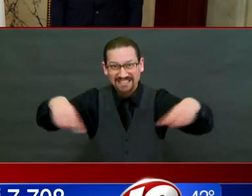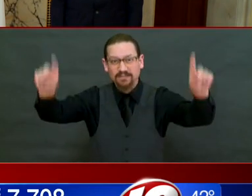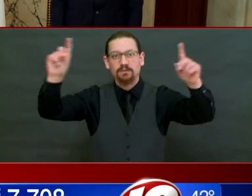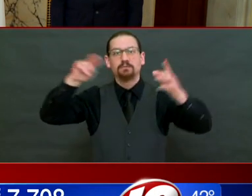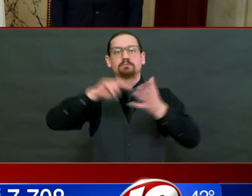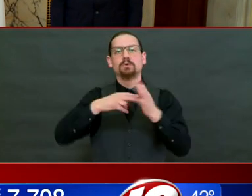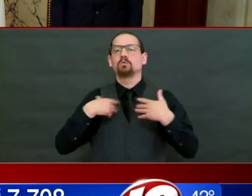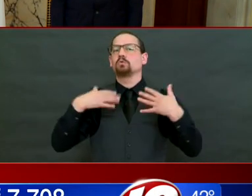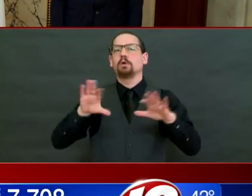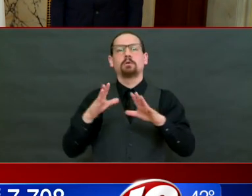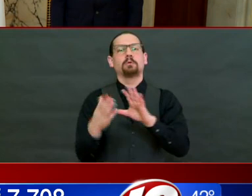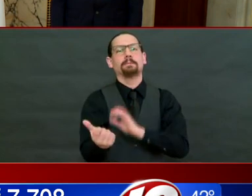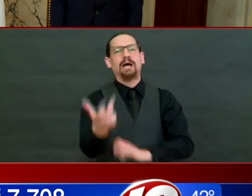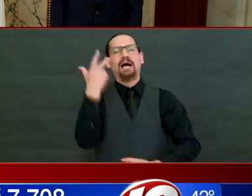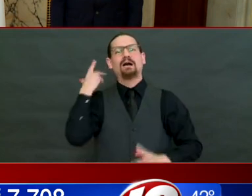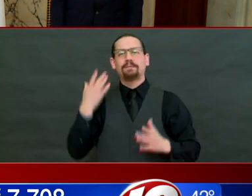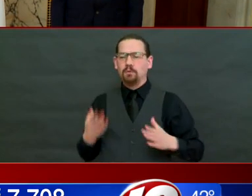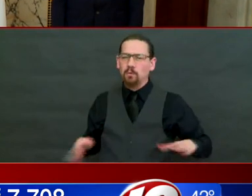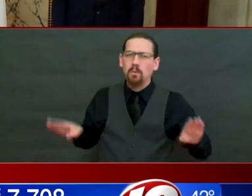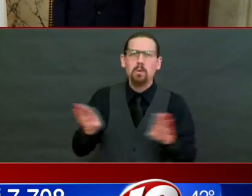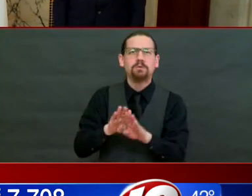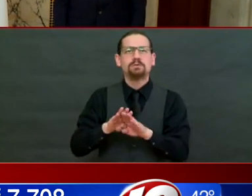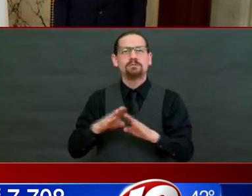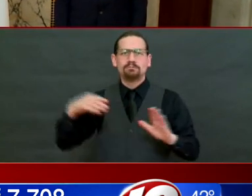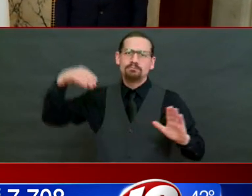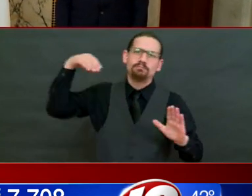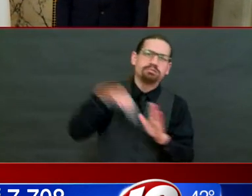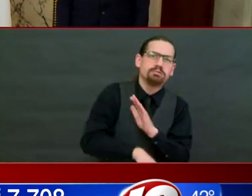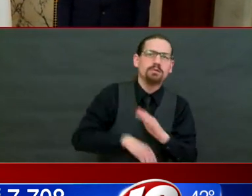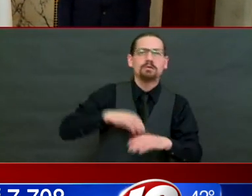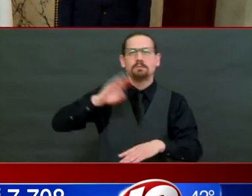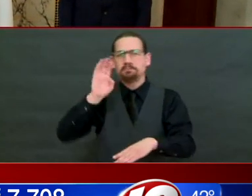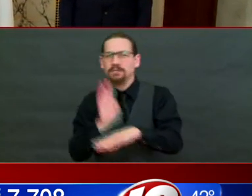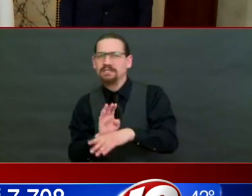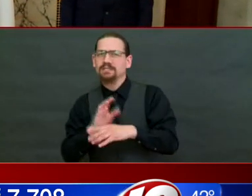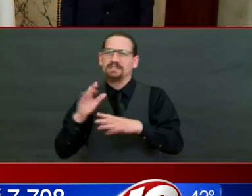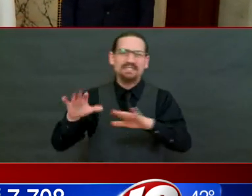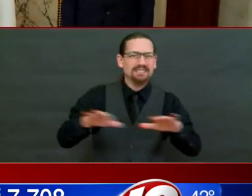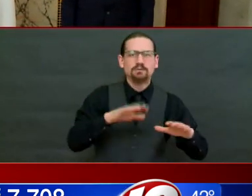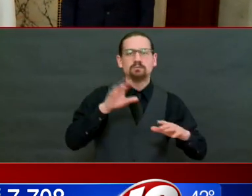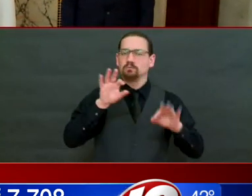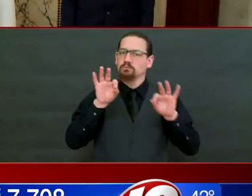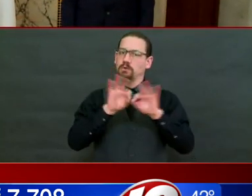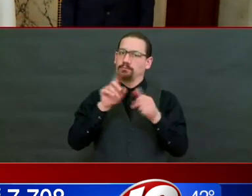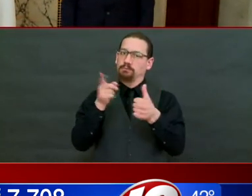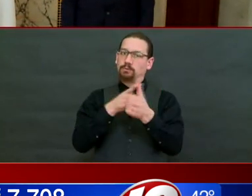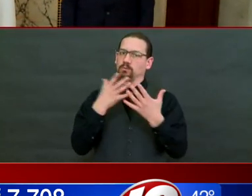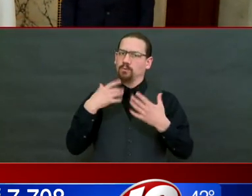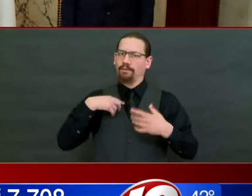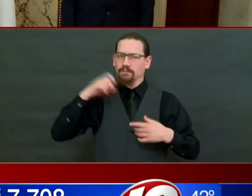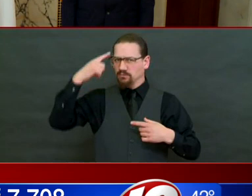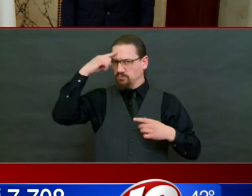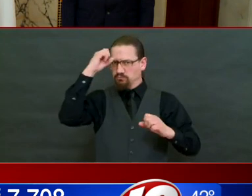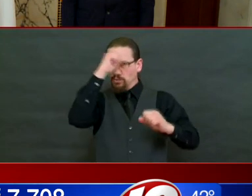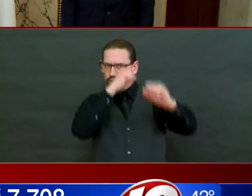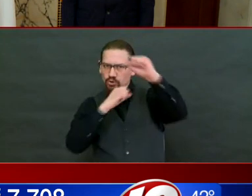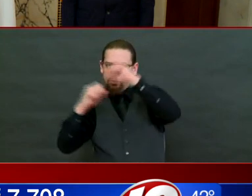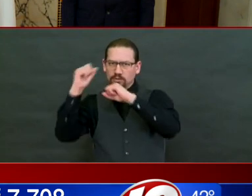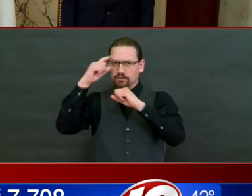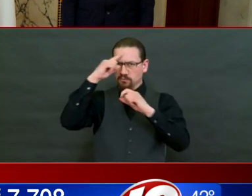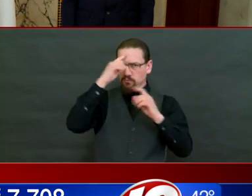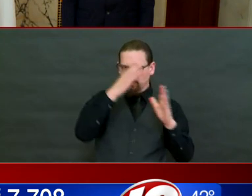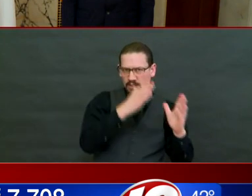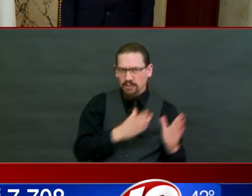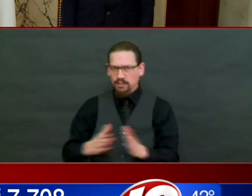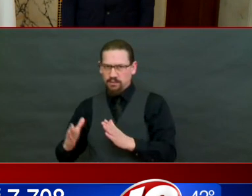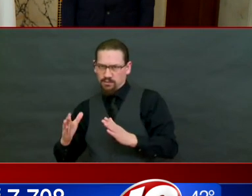have to exercise a lot of judgment, but we're going to do it. I stand before you with total confidence that we're going to